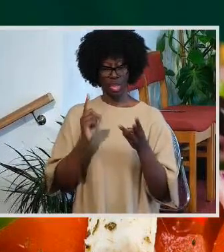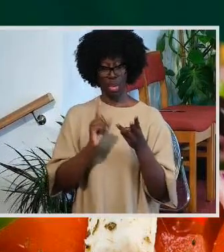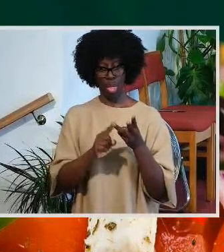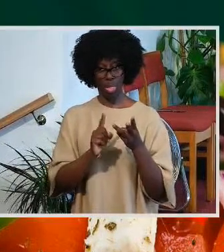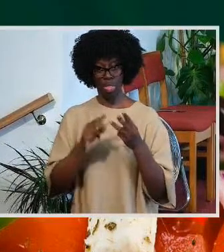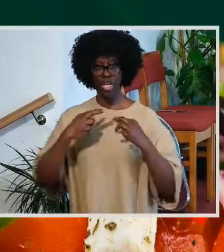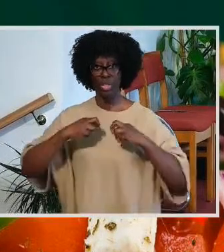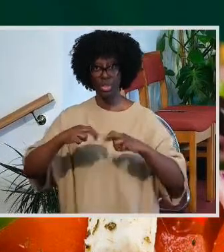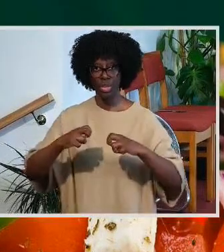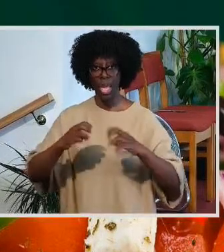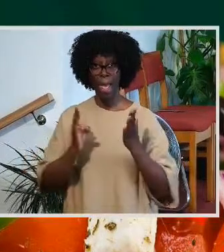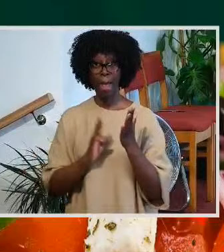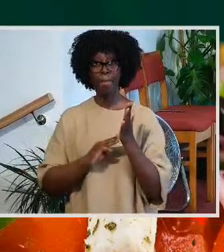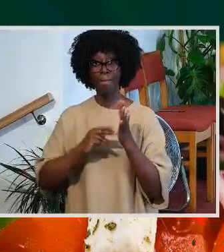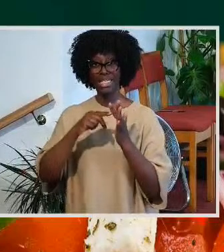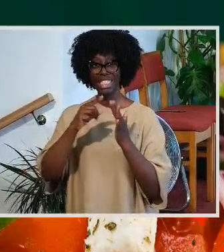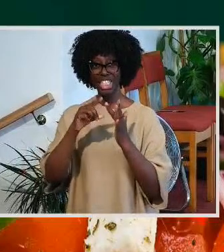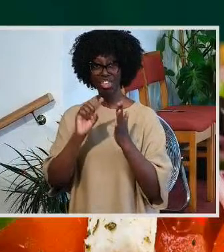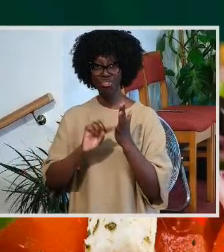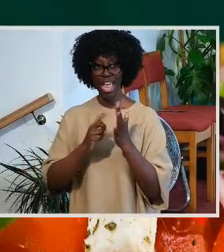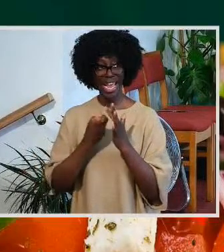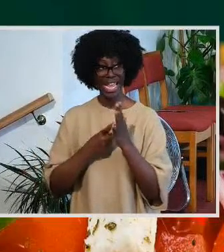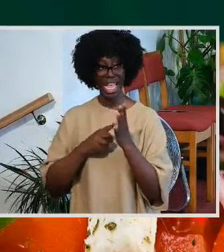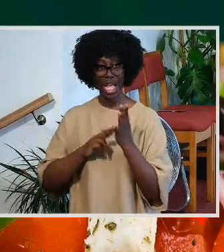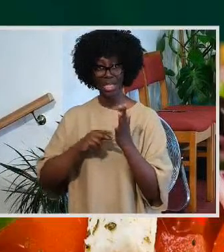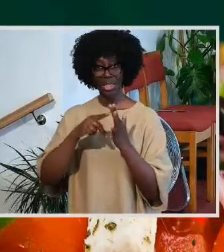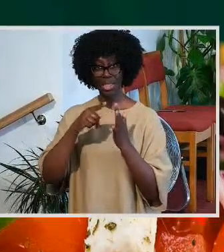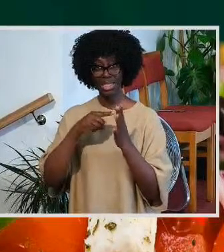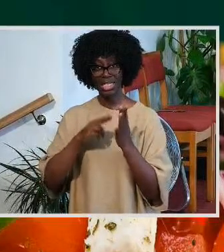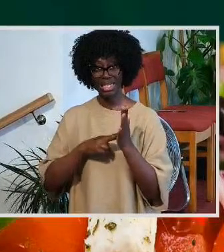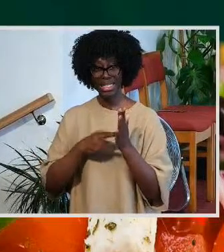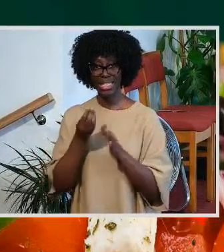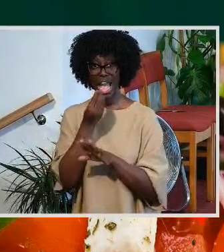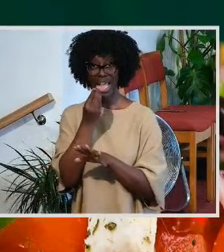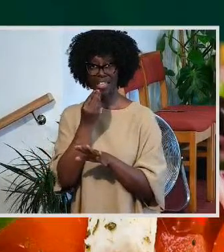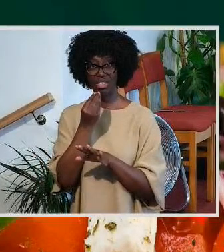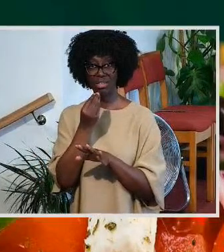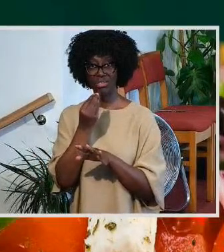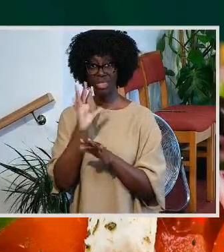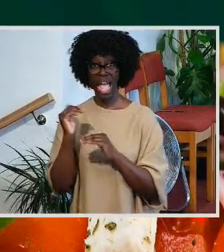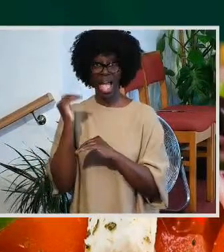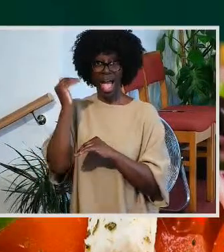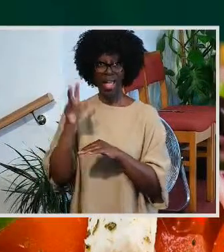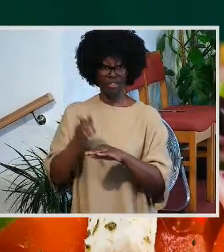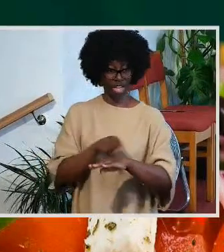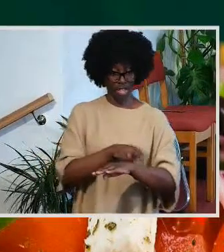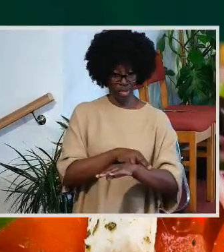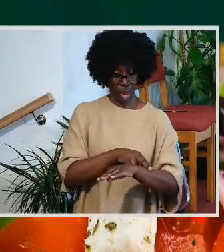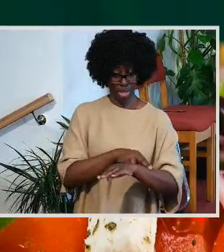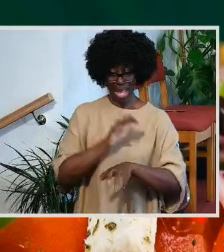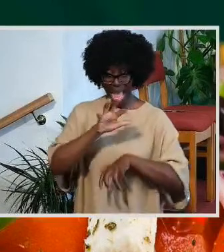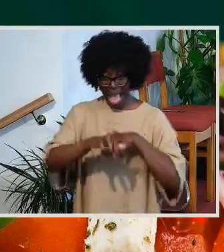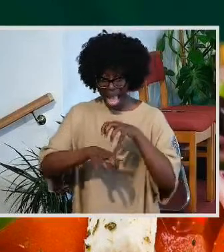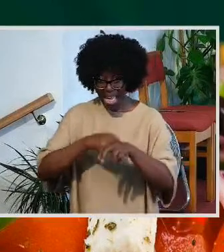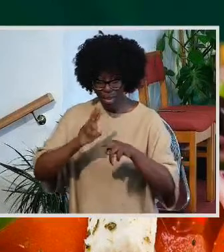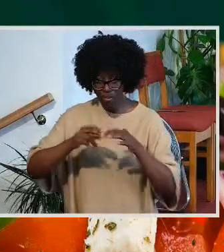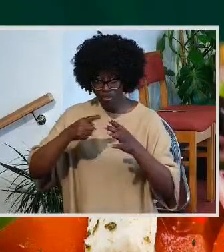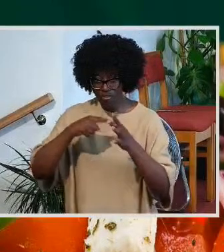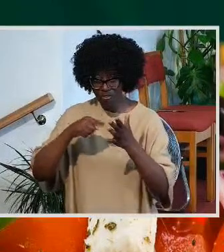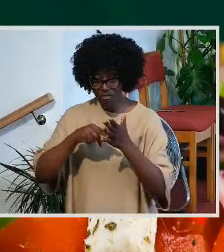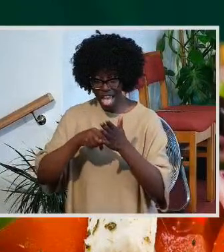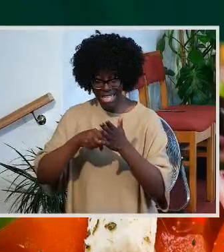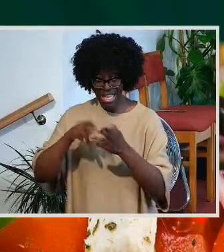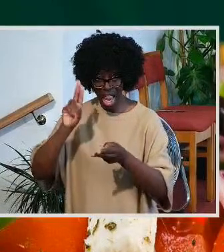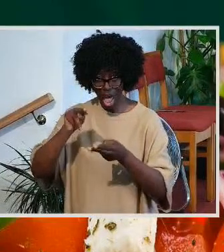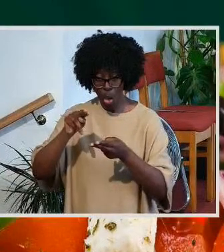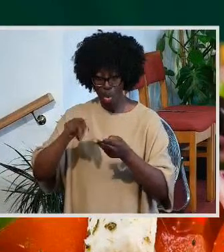So the Mediterranean diet, which we know is also high in vegetables, low in animal fat and high